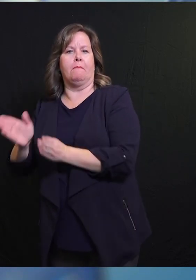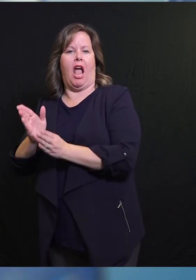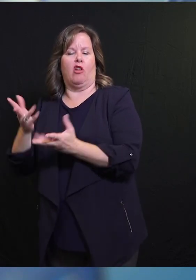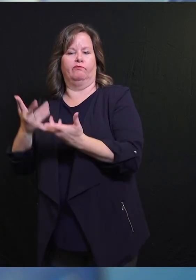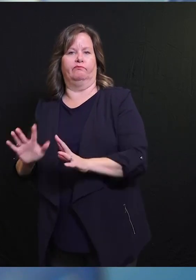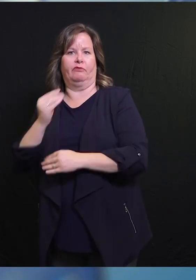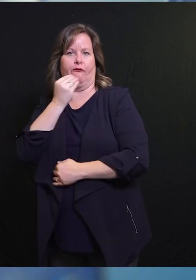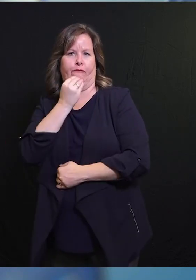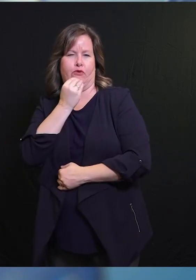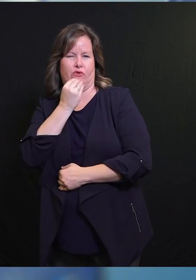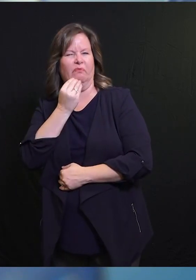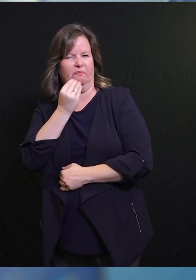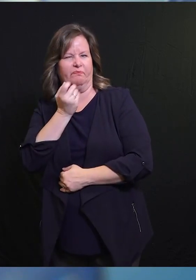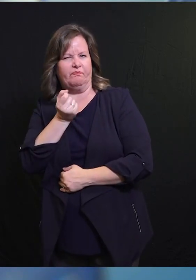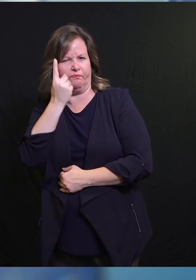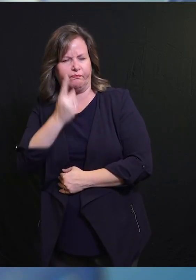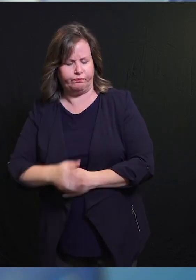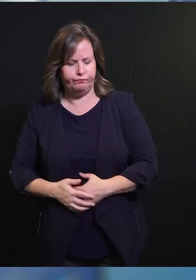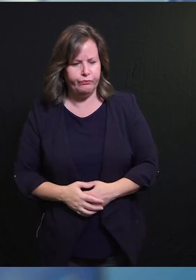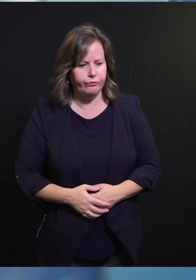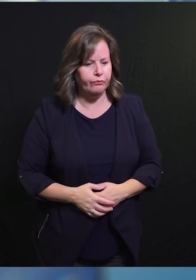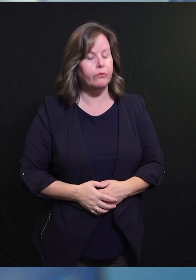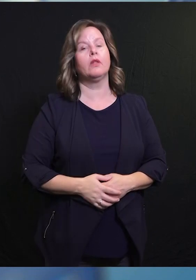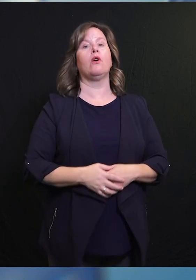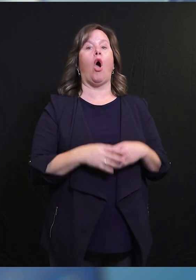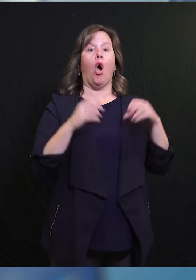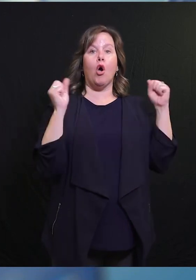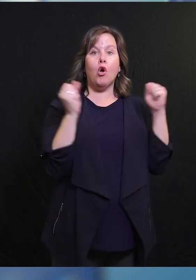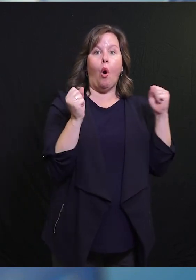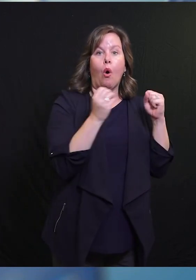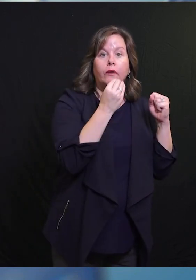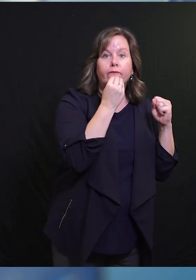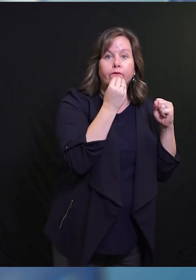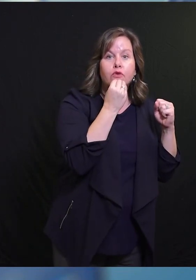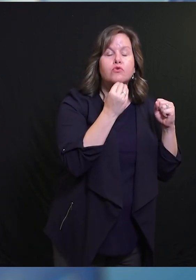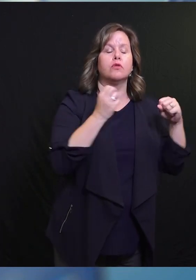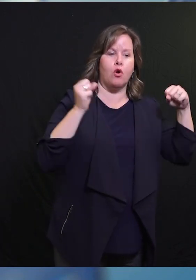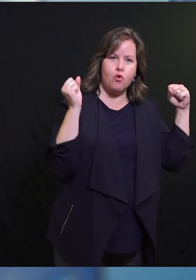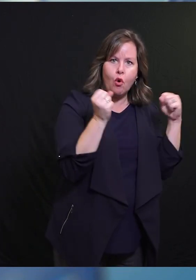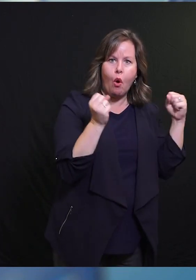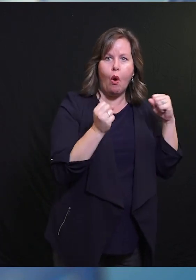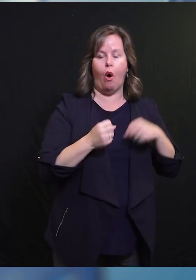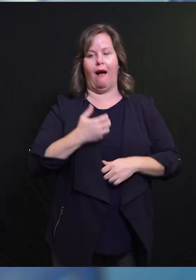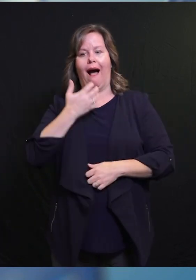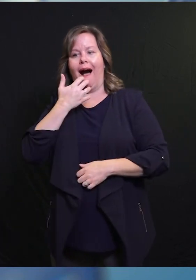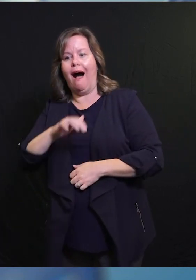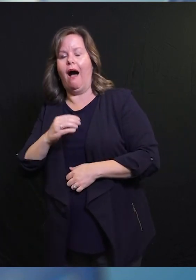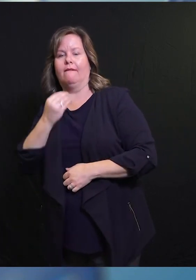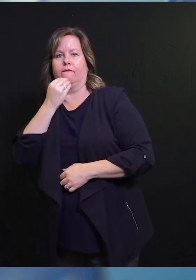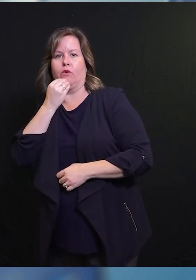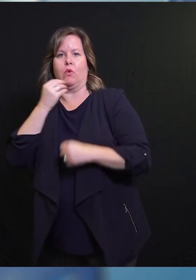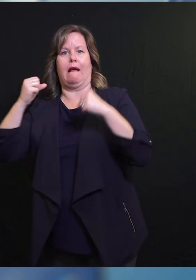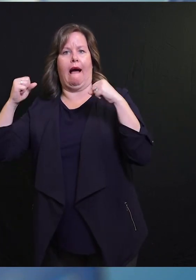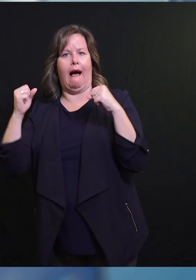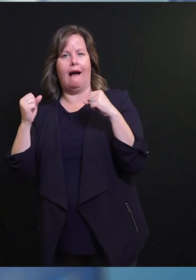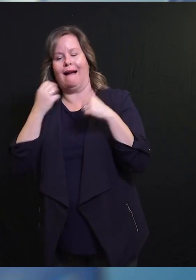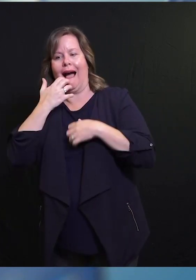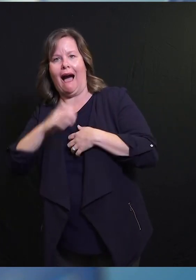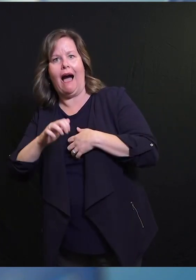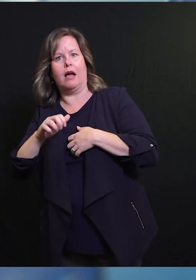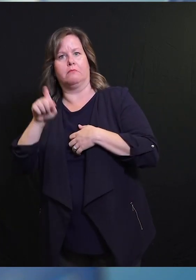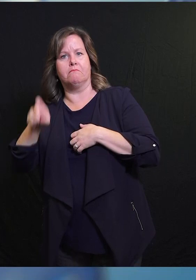to make sure that we're keeping cold food cold and hot food hot. Temperature and time of use are very important. Anything that